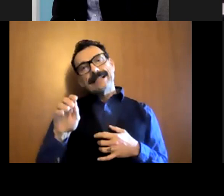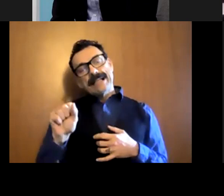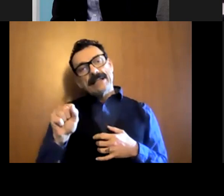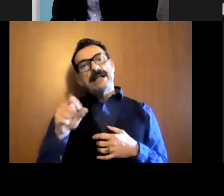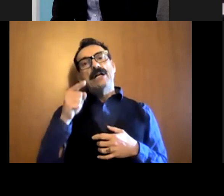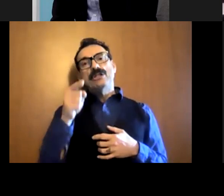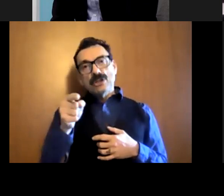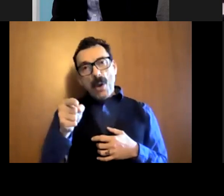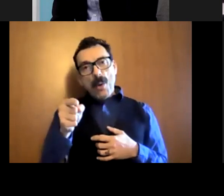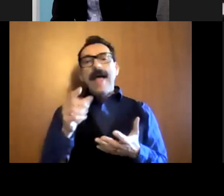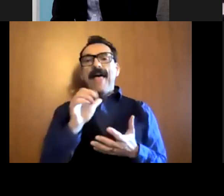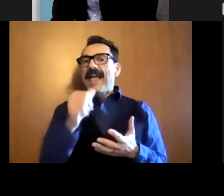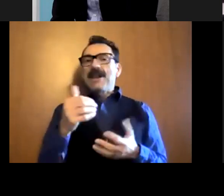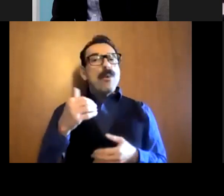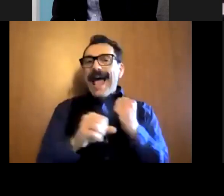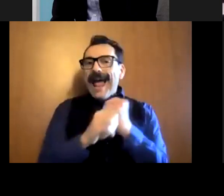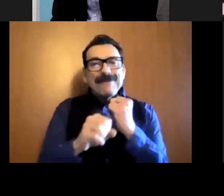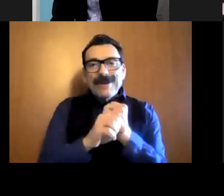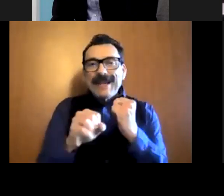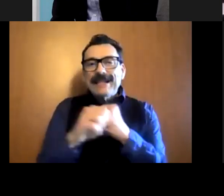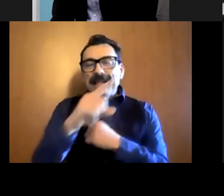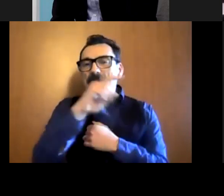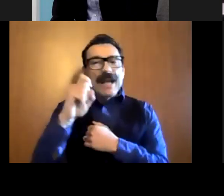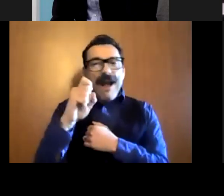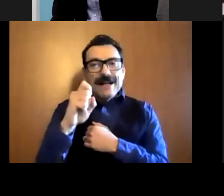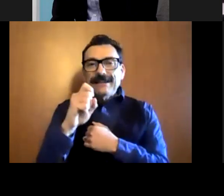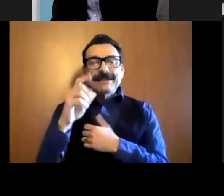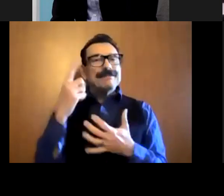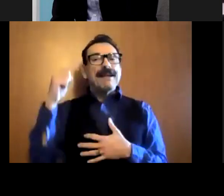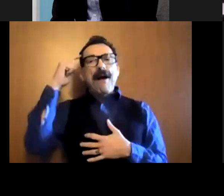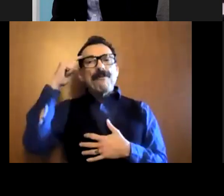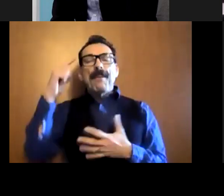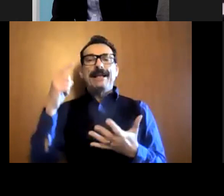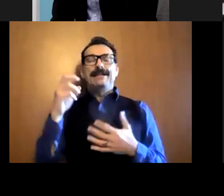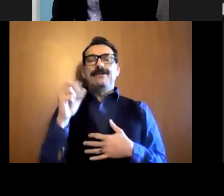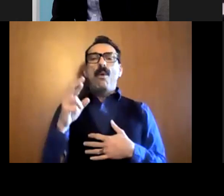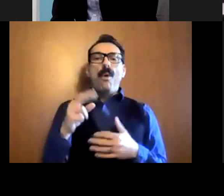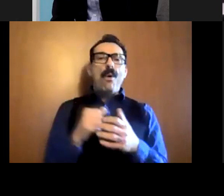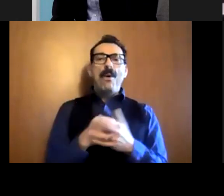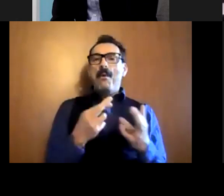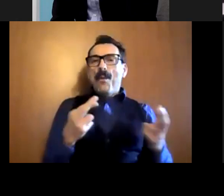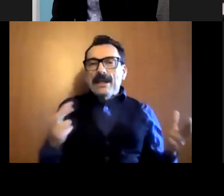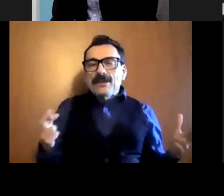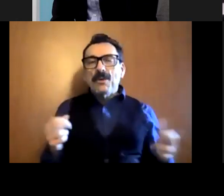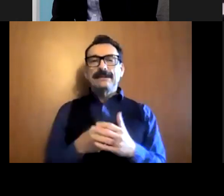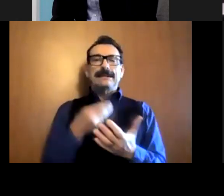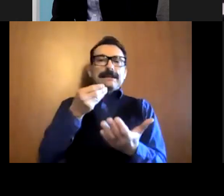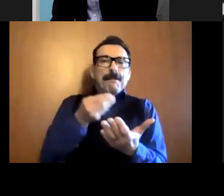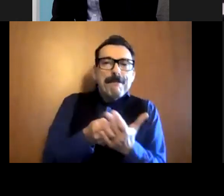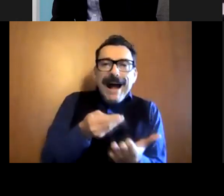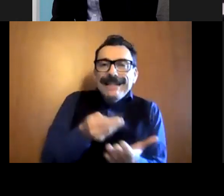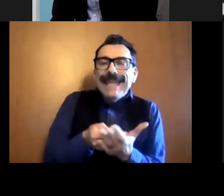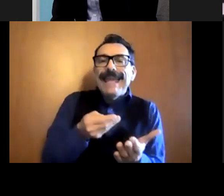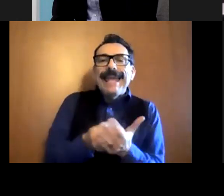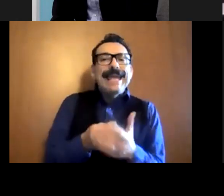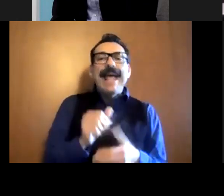are undertreated. Why? Because if government and with the resources and the monies that's put into that, they